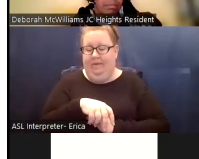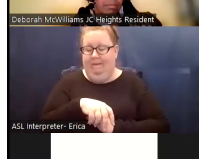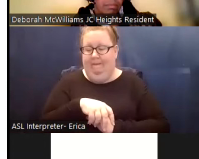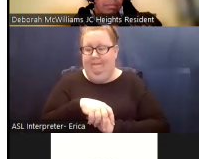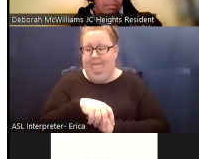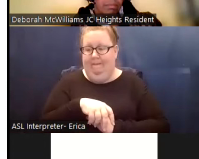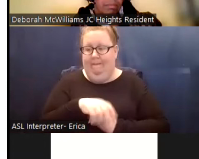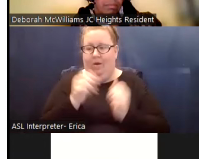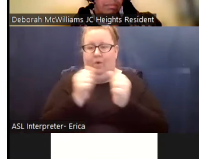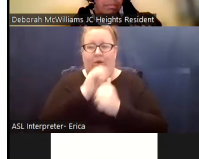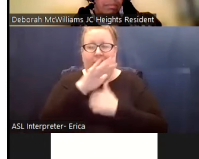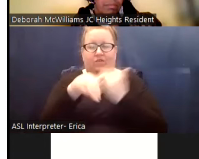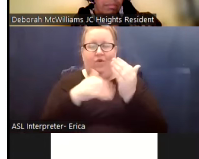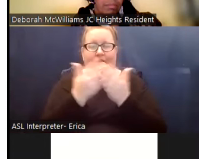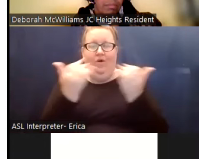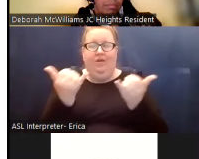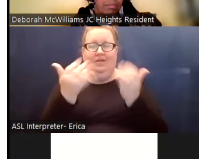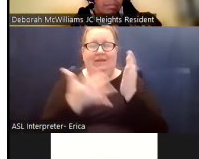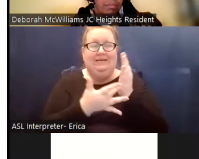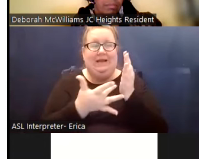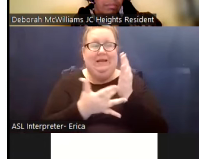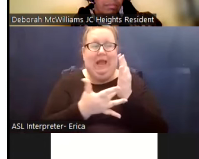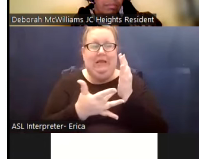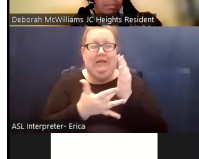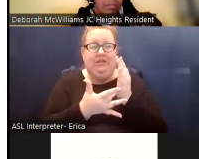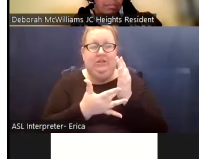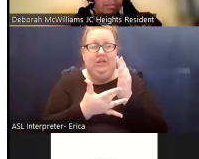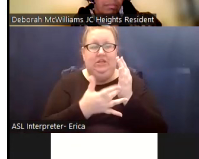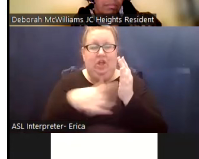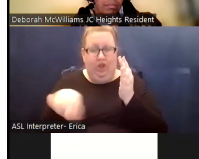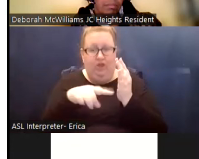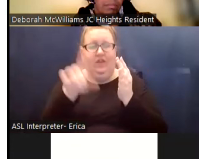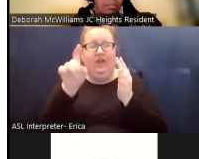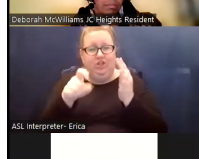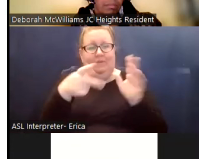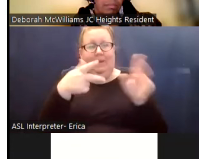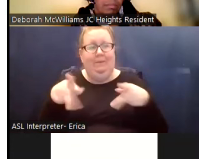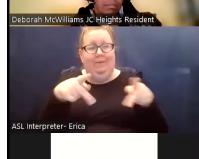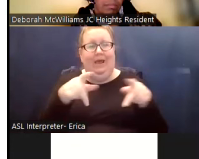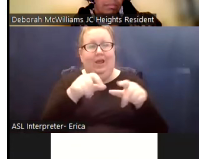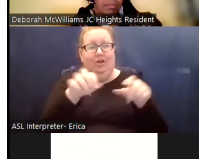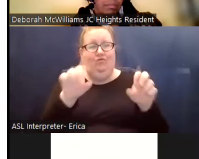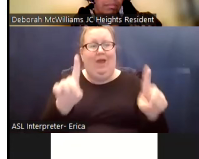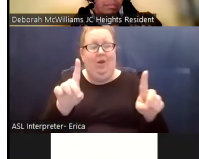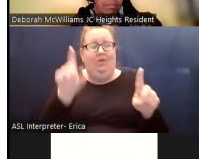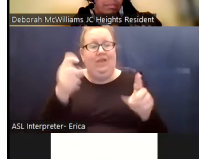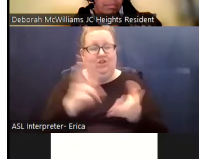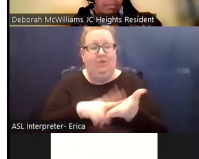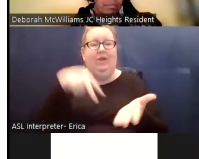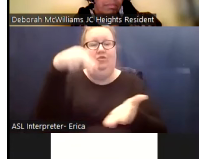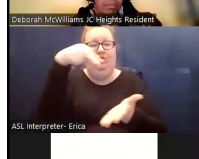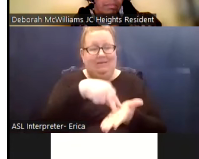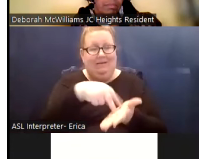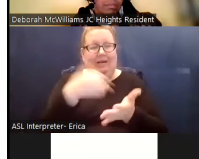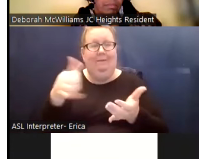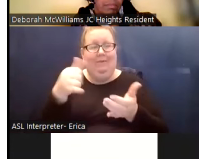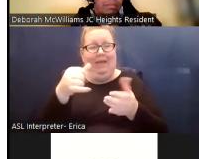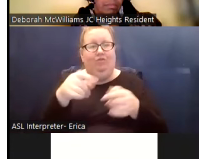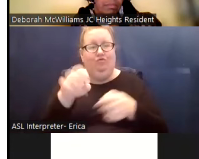all of these technologies, those should be playgrounds. They should be resilient playgrounds. They can be